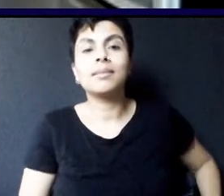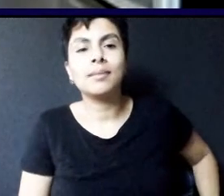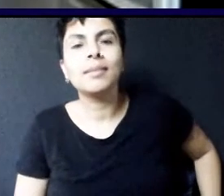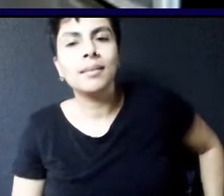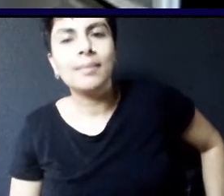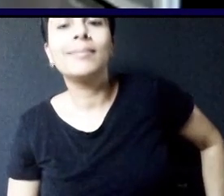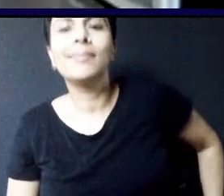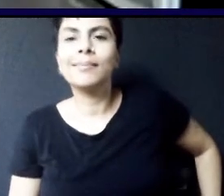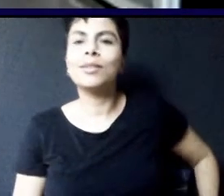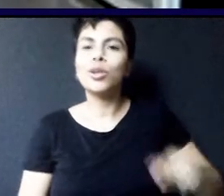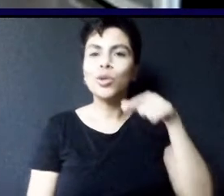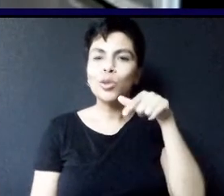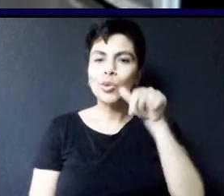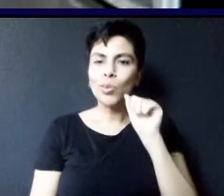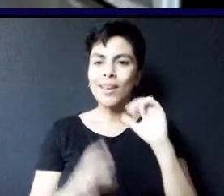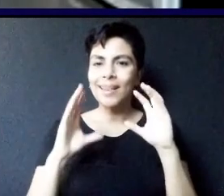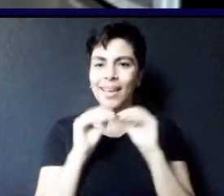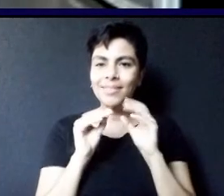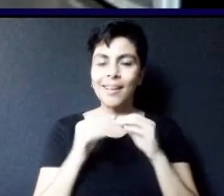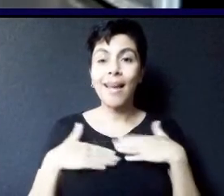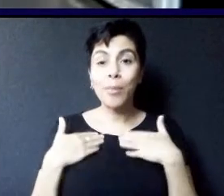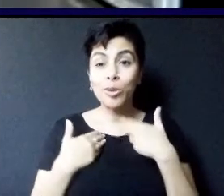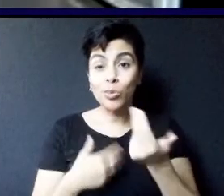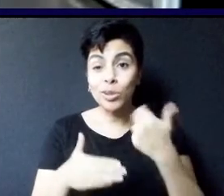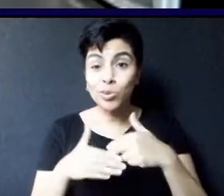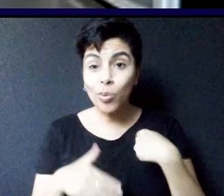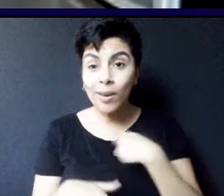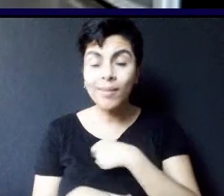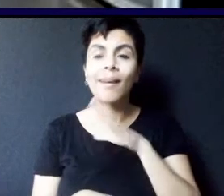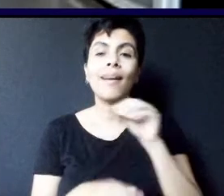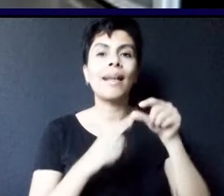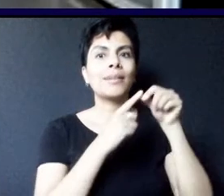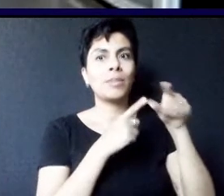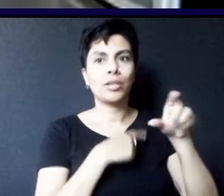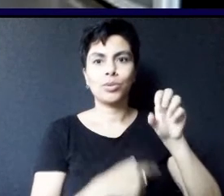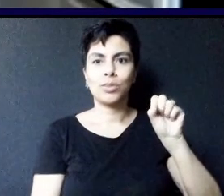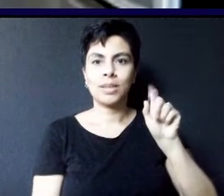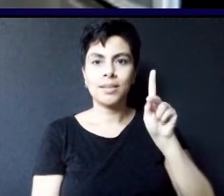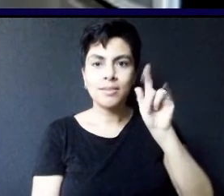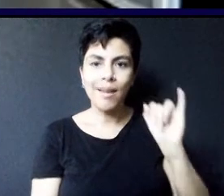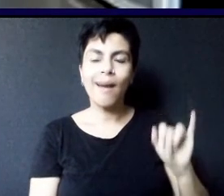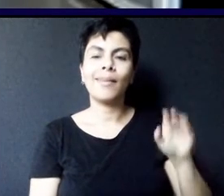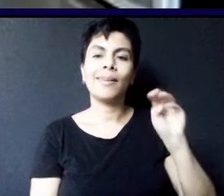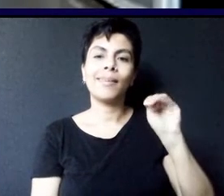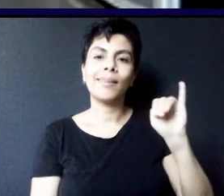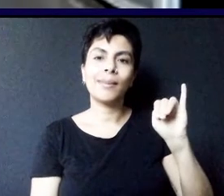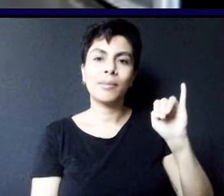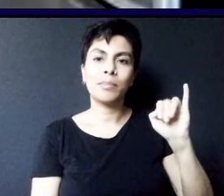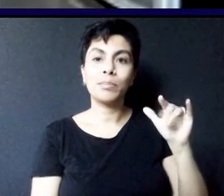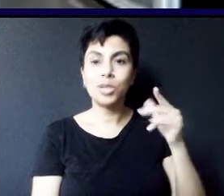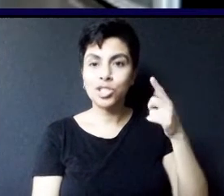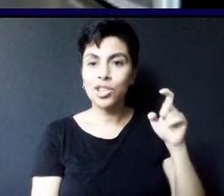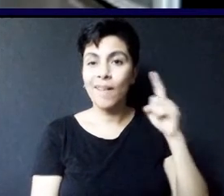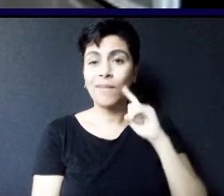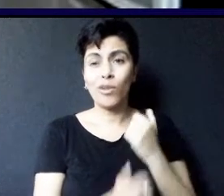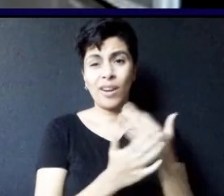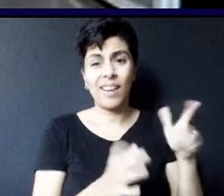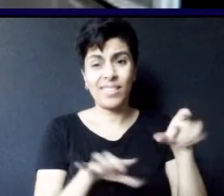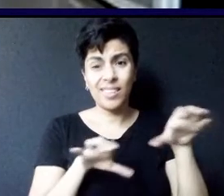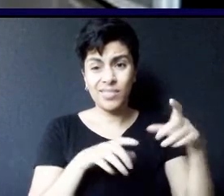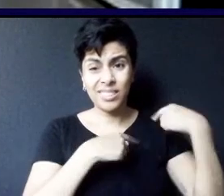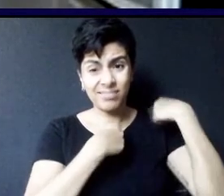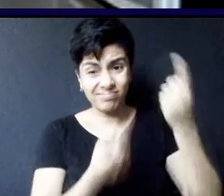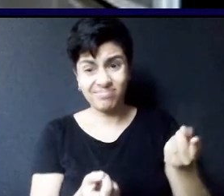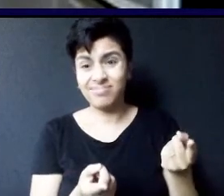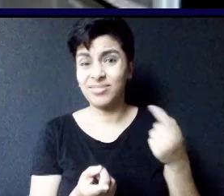this Q&A session. We're so glad you could be here, and especially to Saki and Michelle for being here and for everything